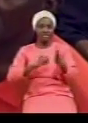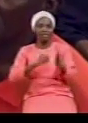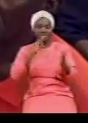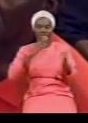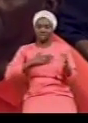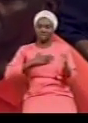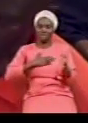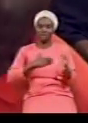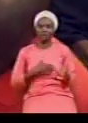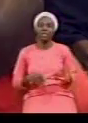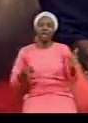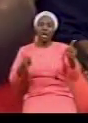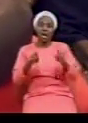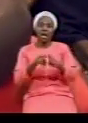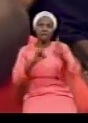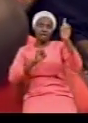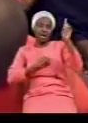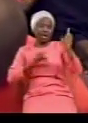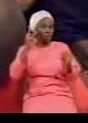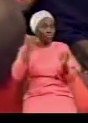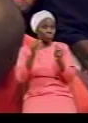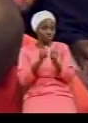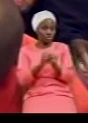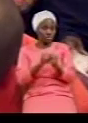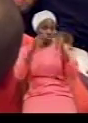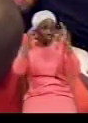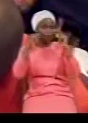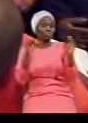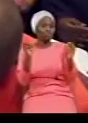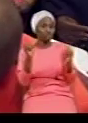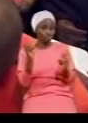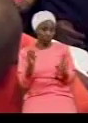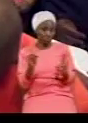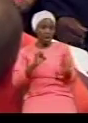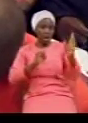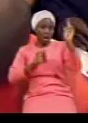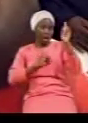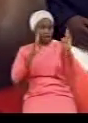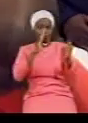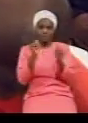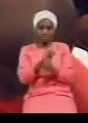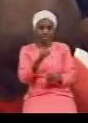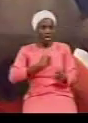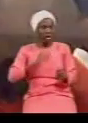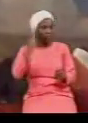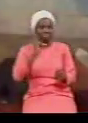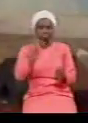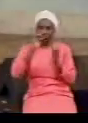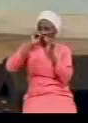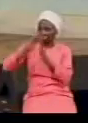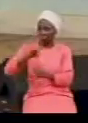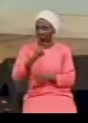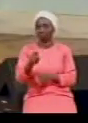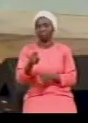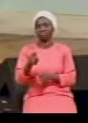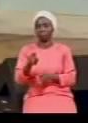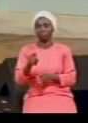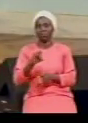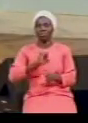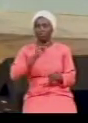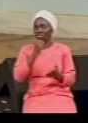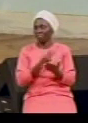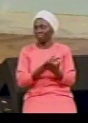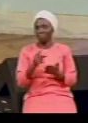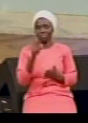with Moses, so I will be with thee. I will not fail thee, nor forsake thee. Be strong and